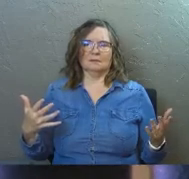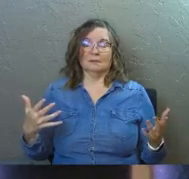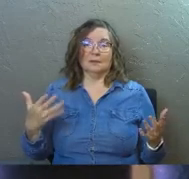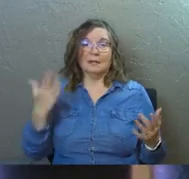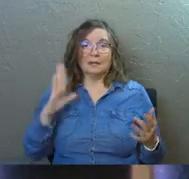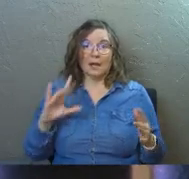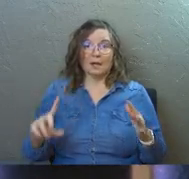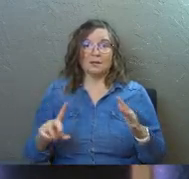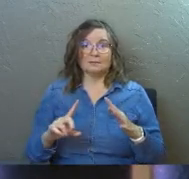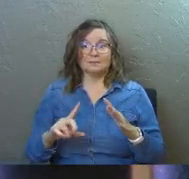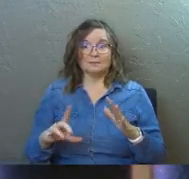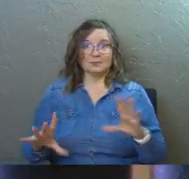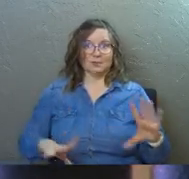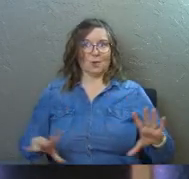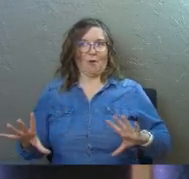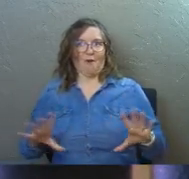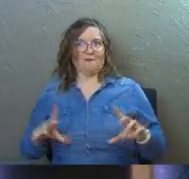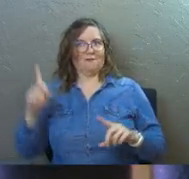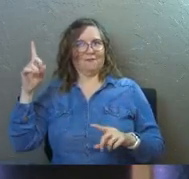It's God showing off.